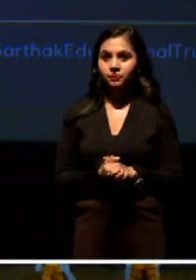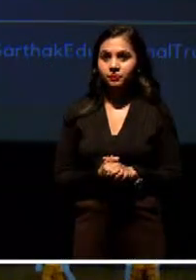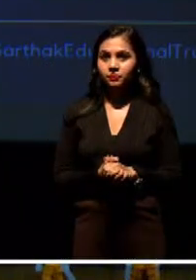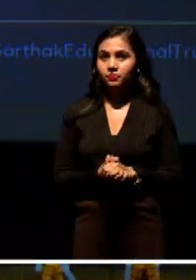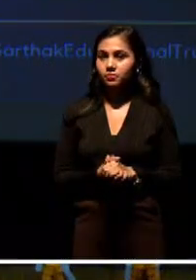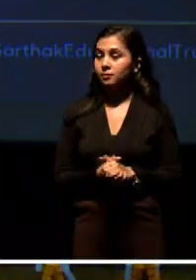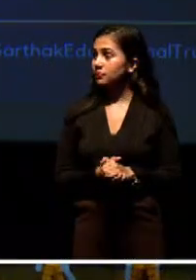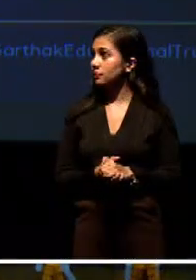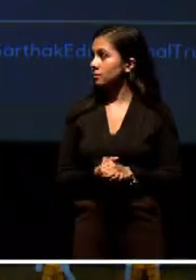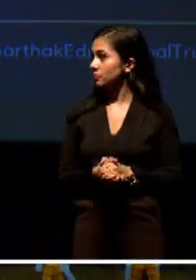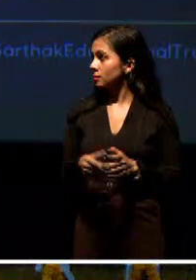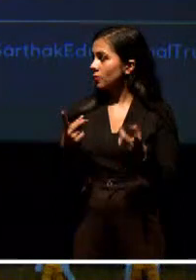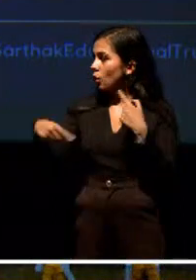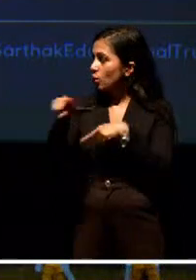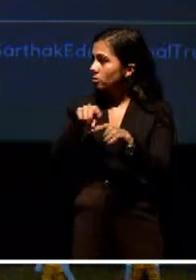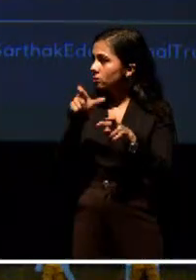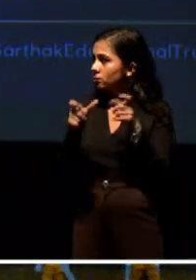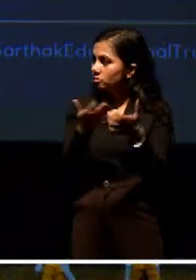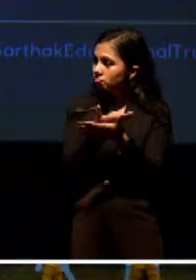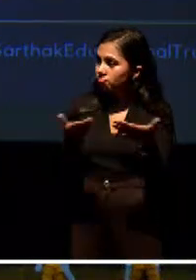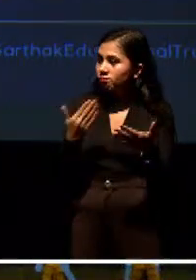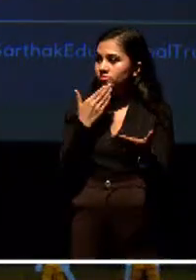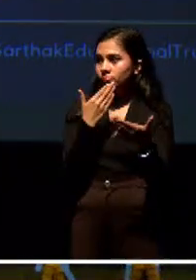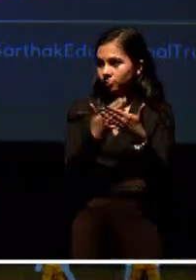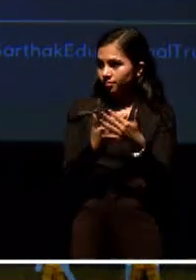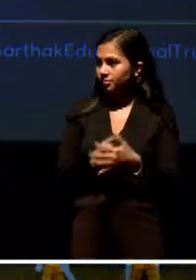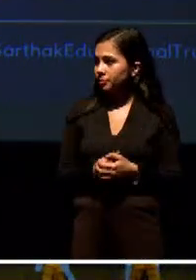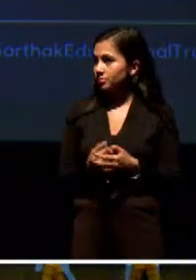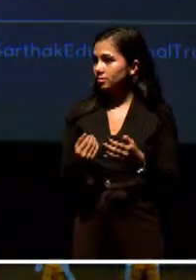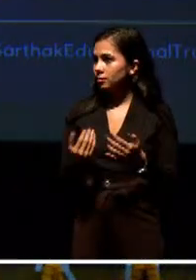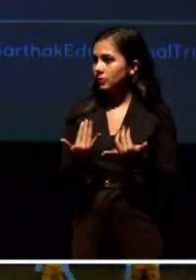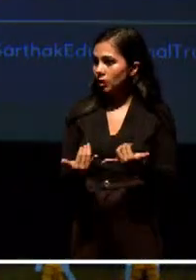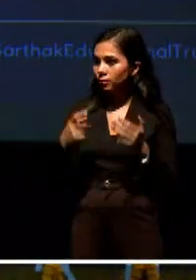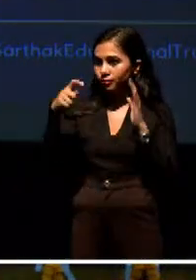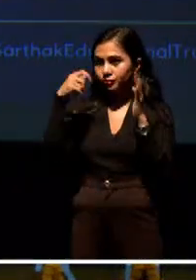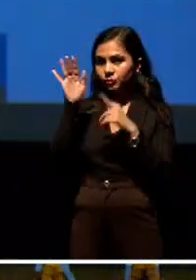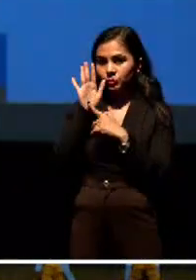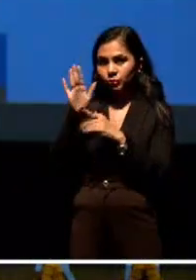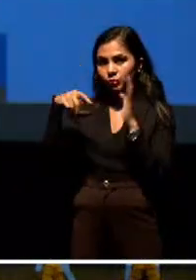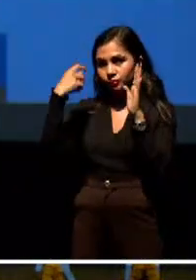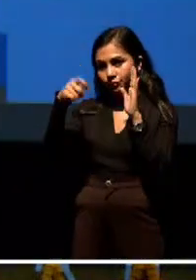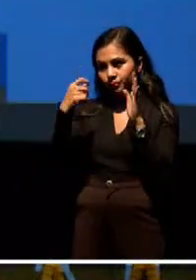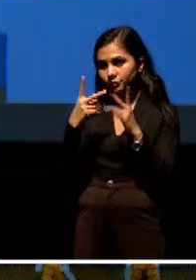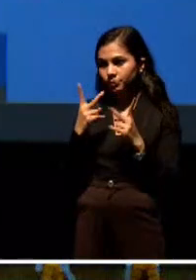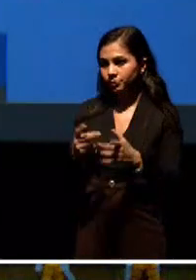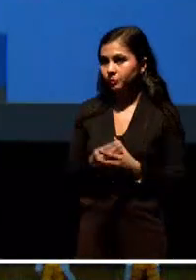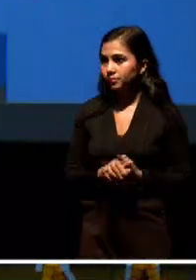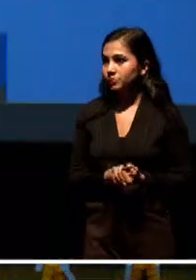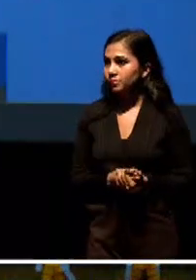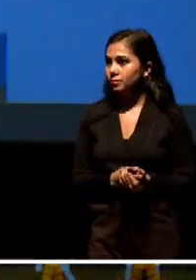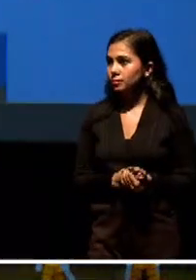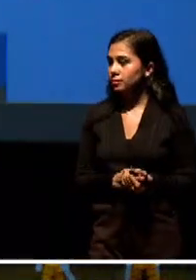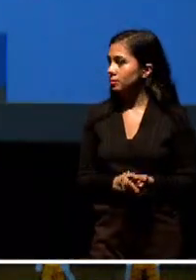thank you very much. So therefore, now we are going to show you some fantastic videos. One of which is going to be